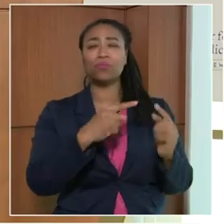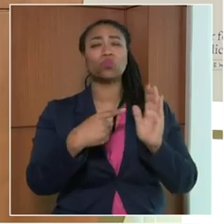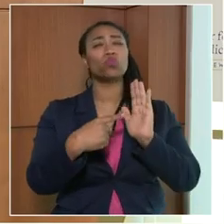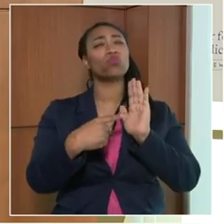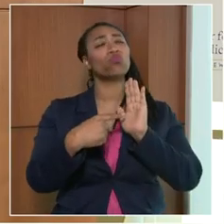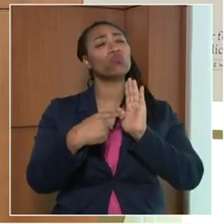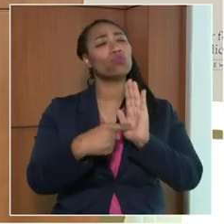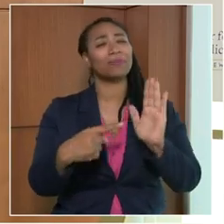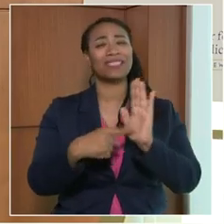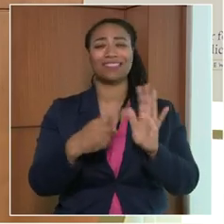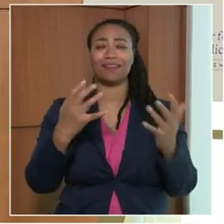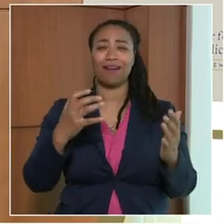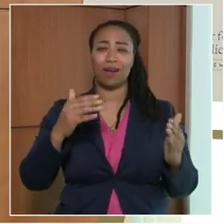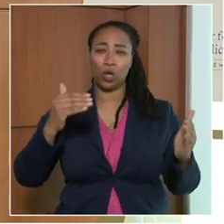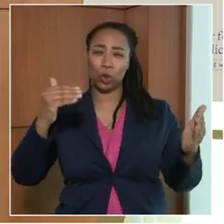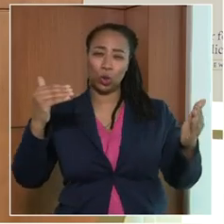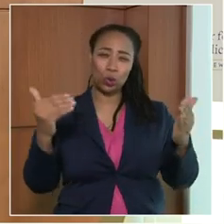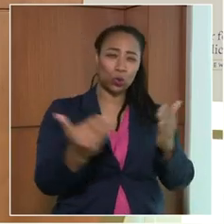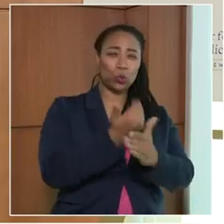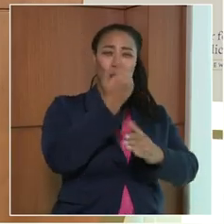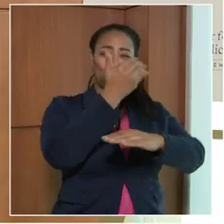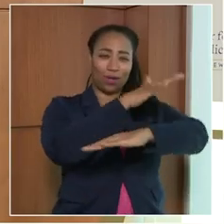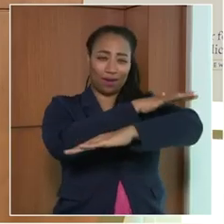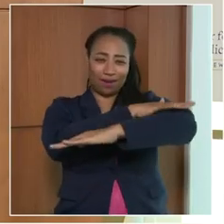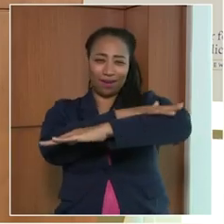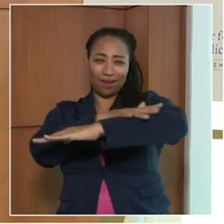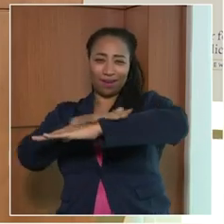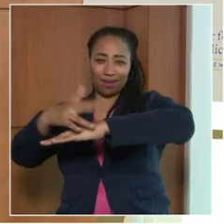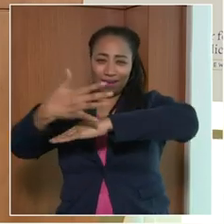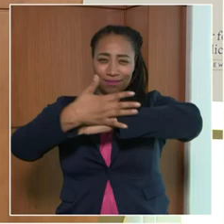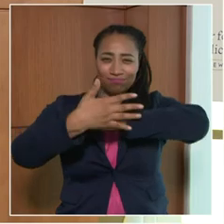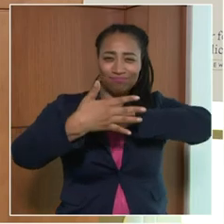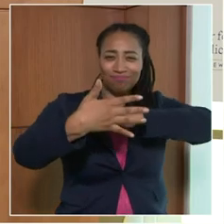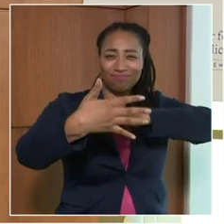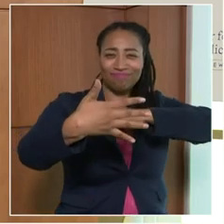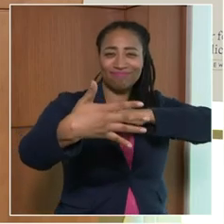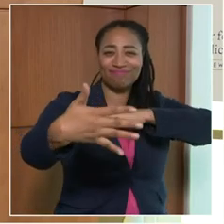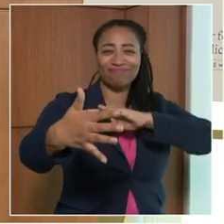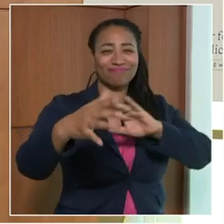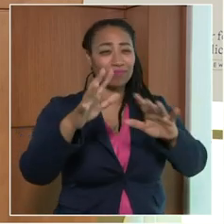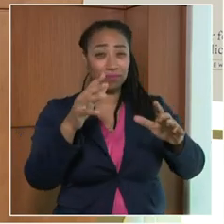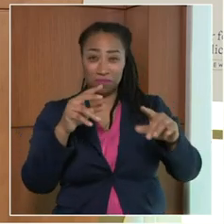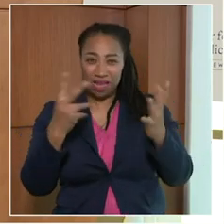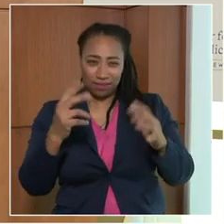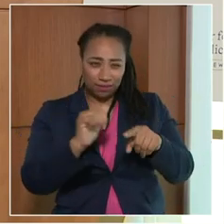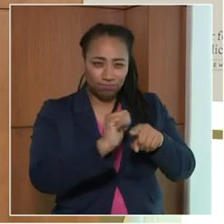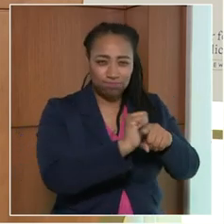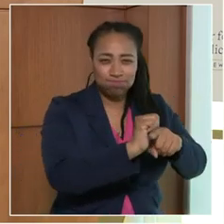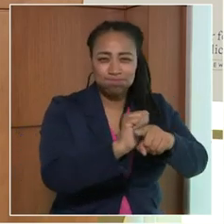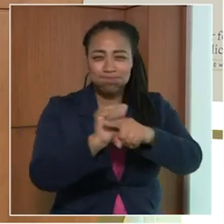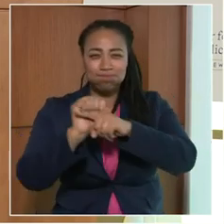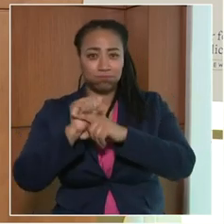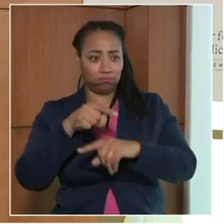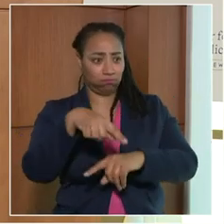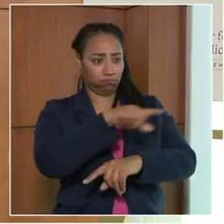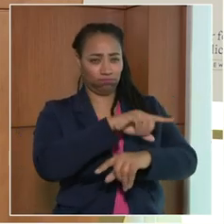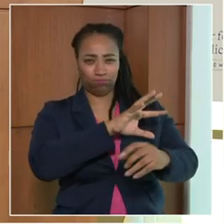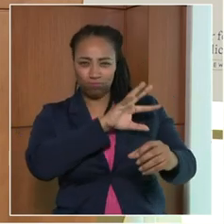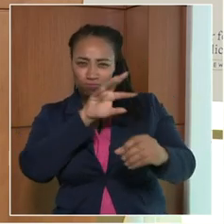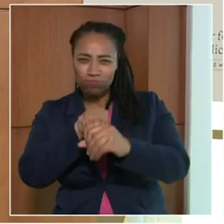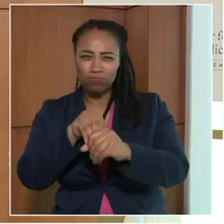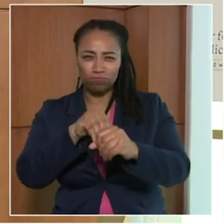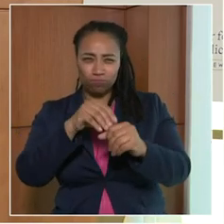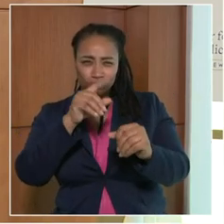in supporting and strengthening those who dedicate their careers to mentoring, guiding, and empowering